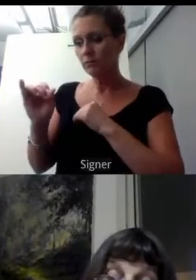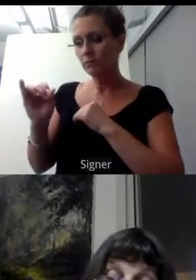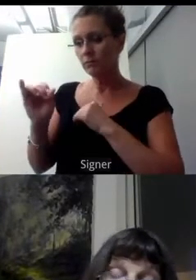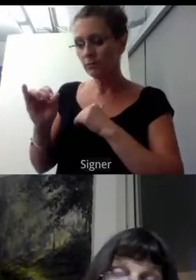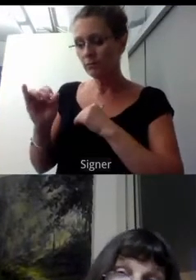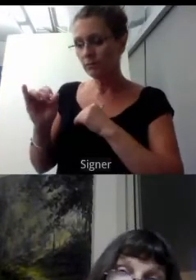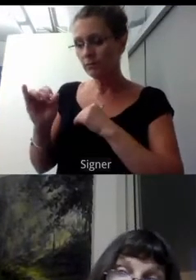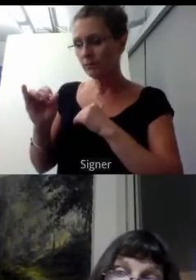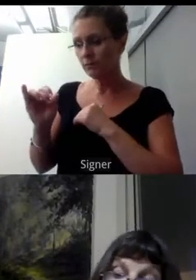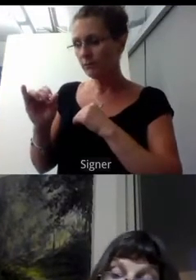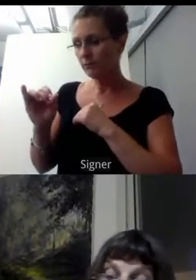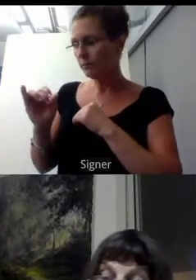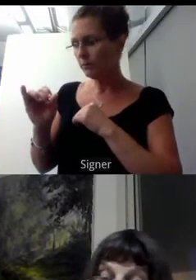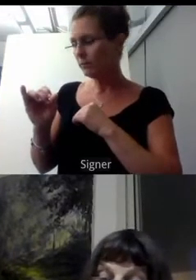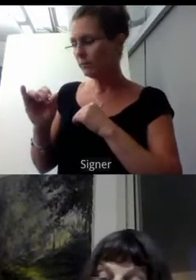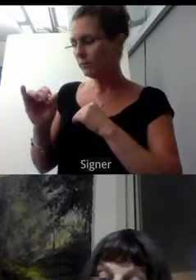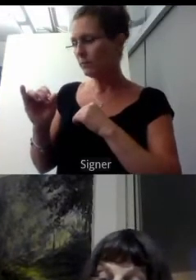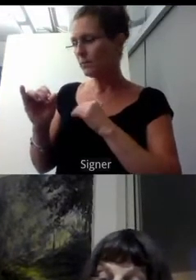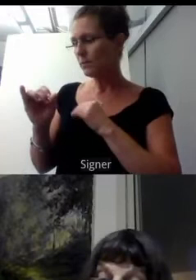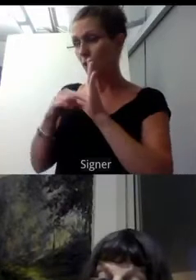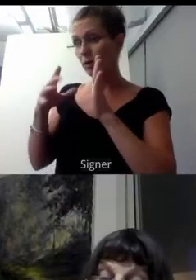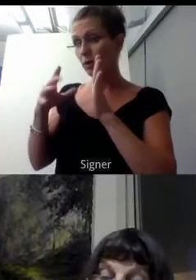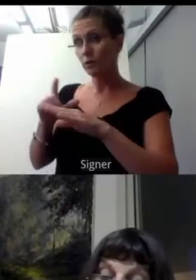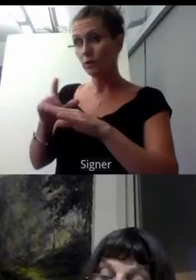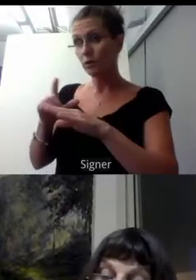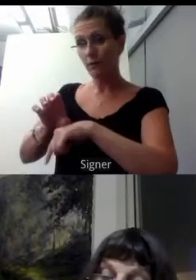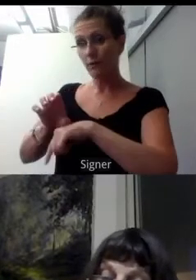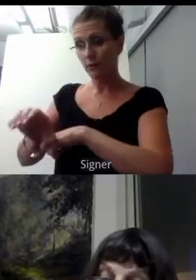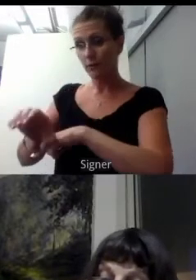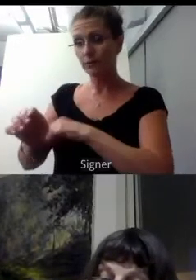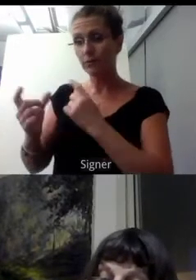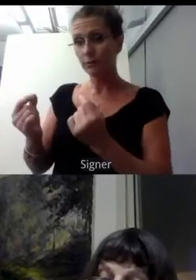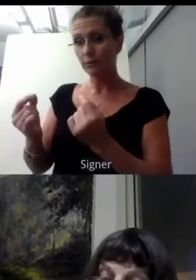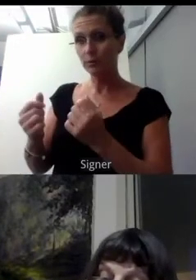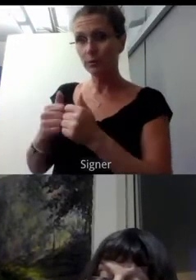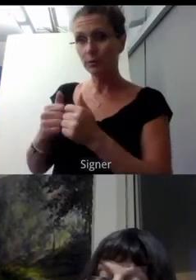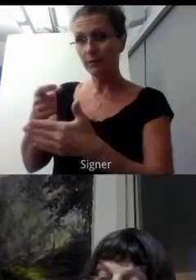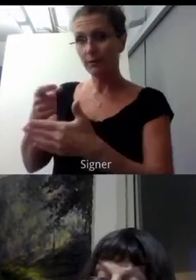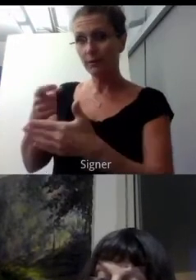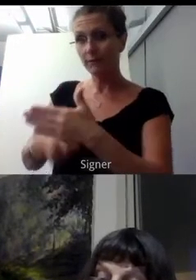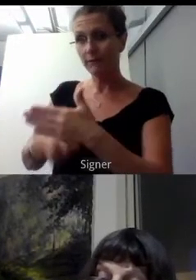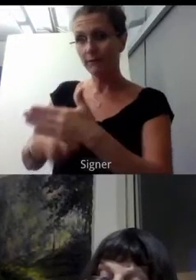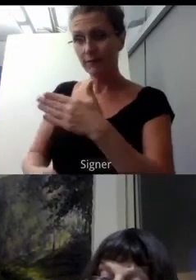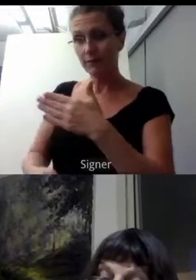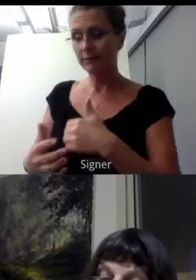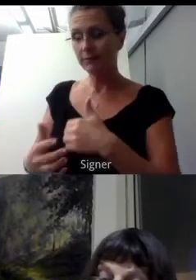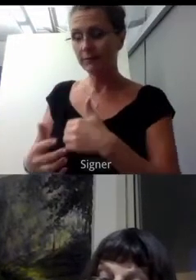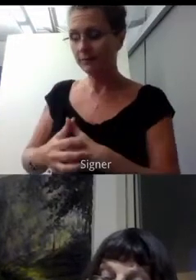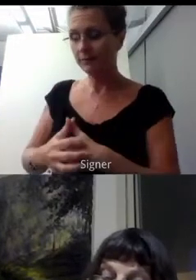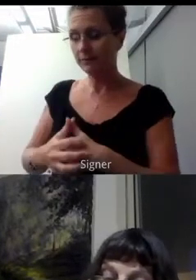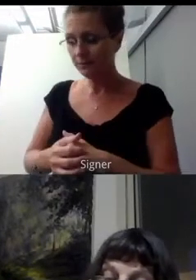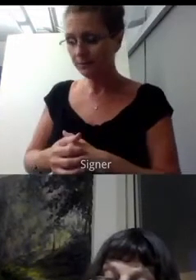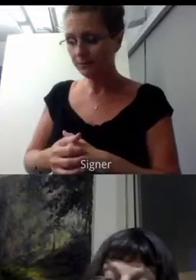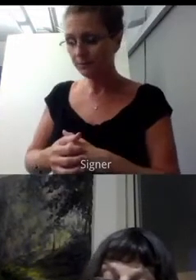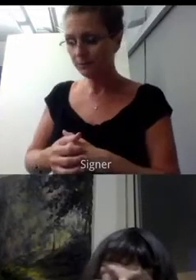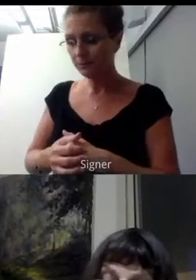correspondence. But other accessibilities obligations do involve